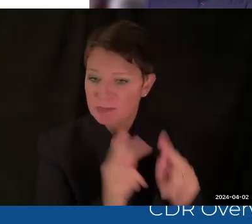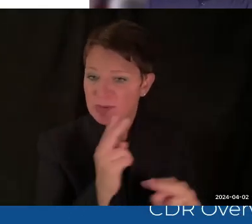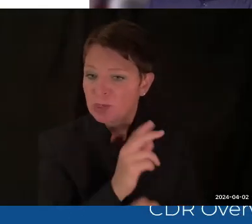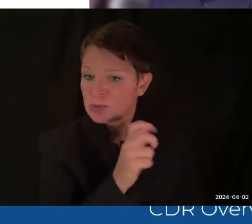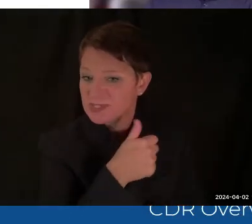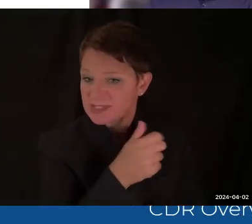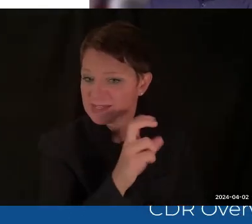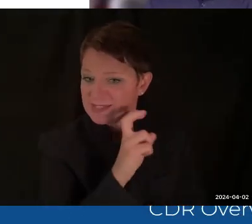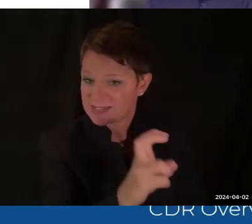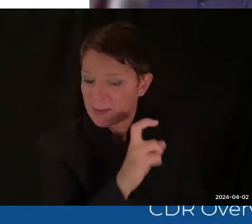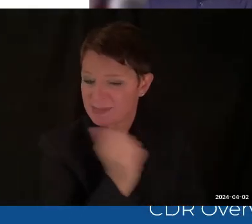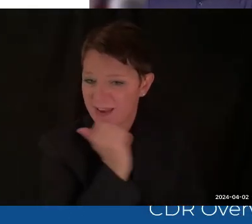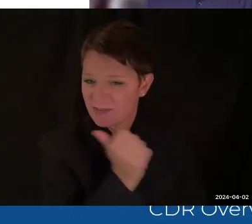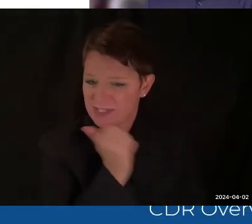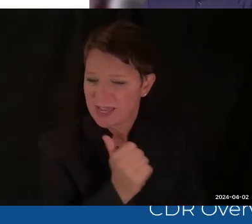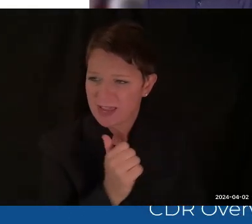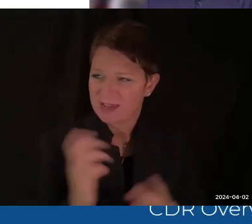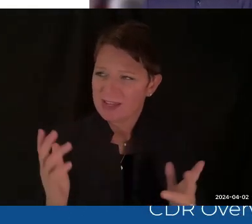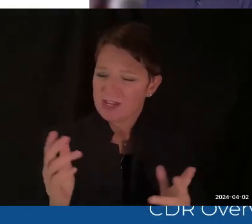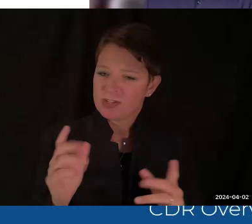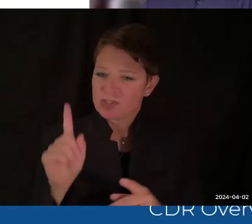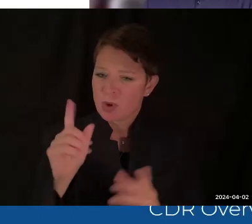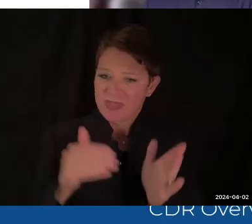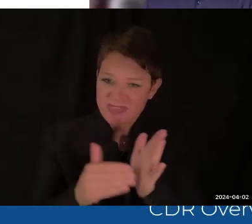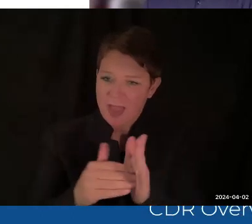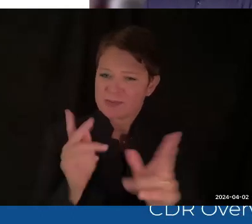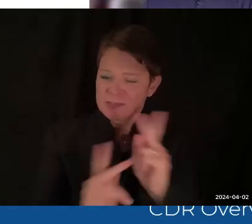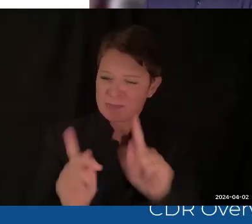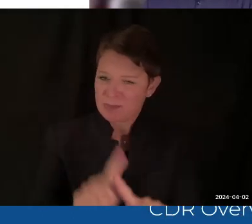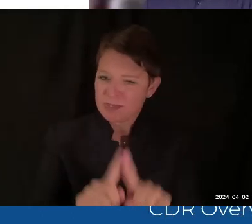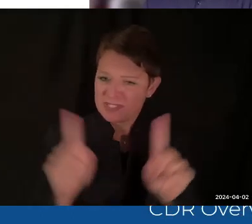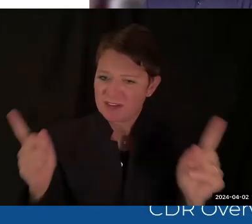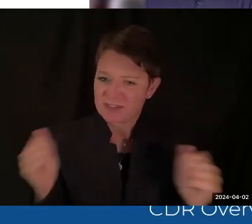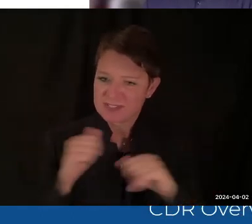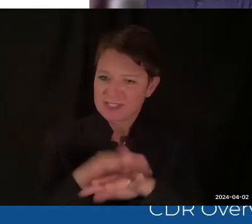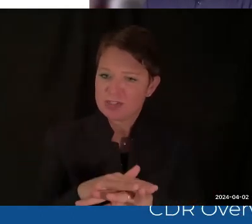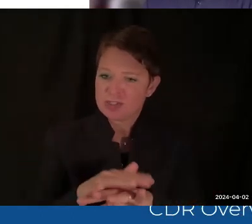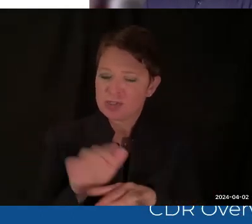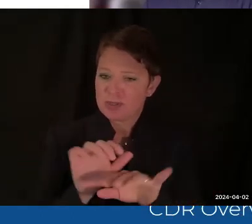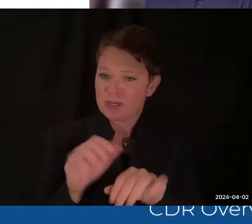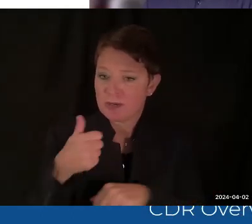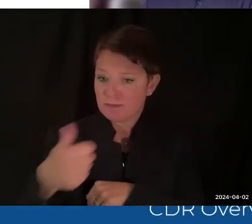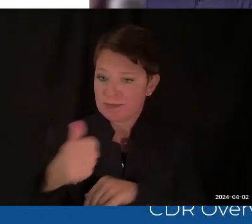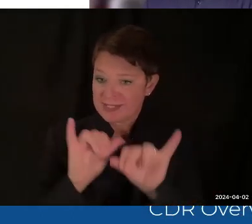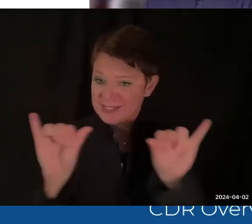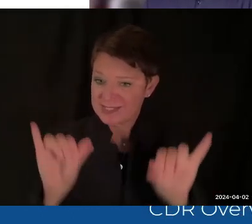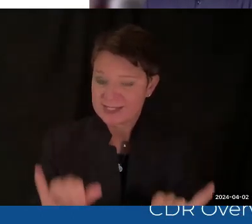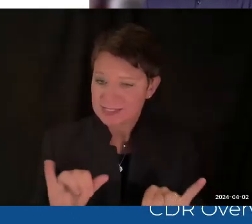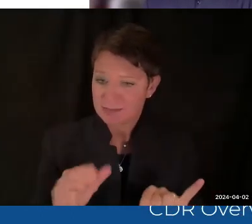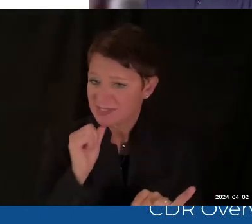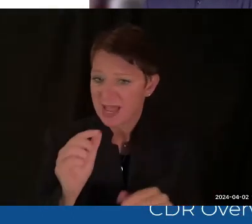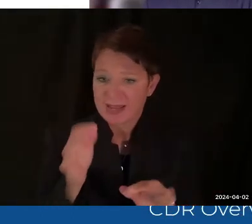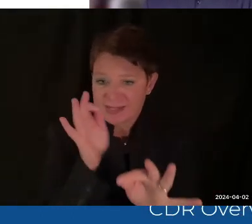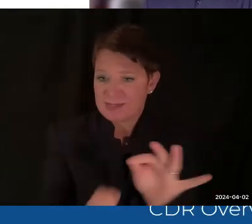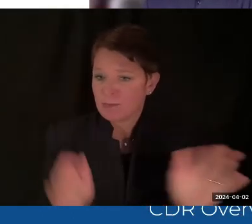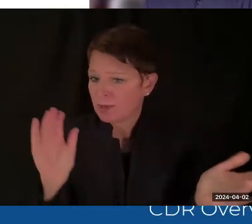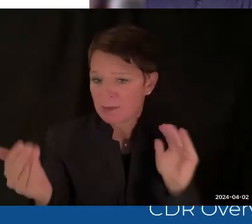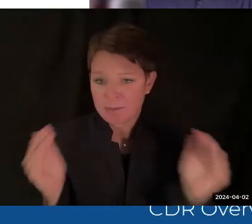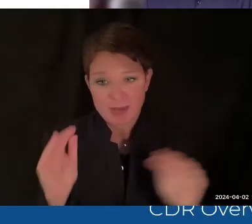So the proportional absorption of thousands of people into the transit system is not a simple